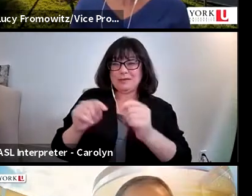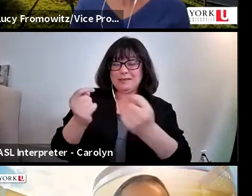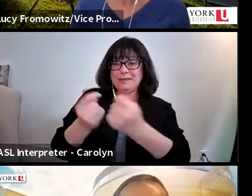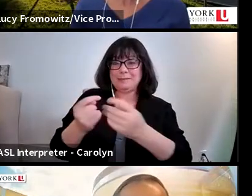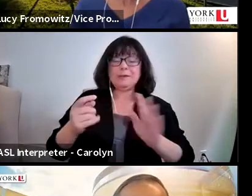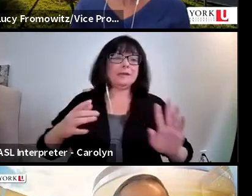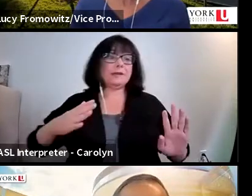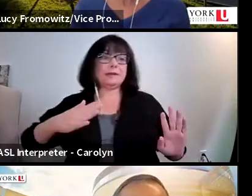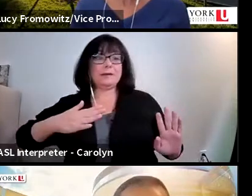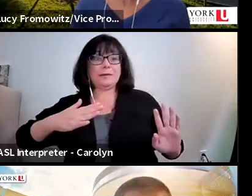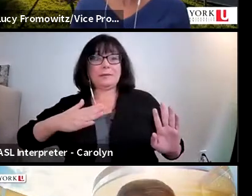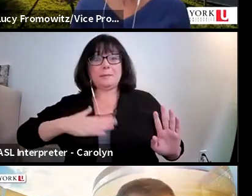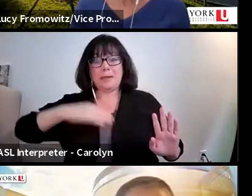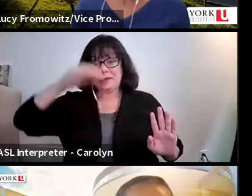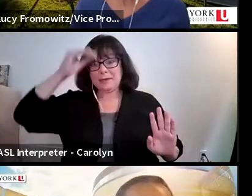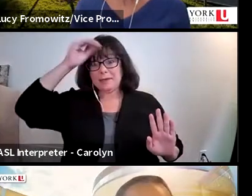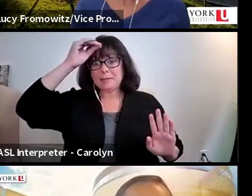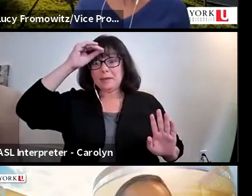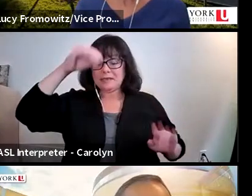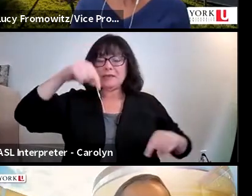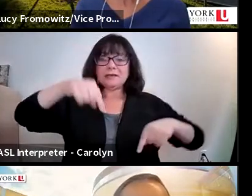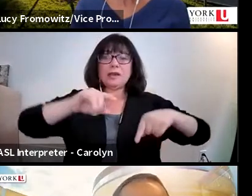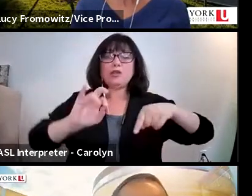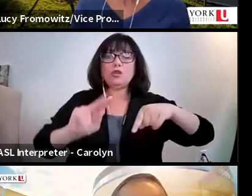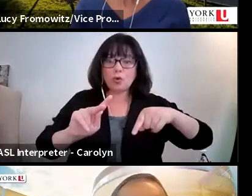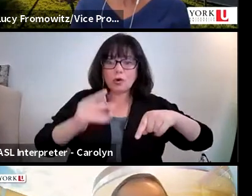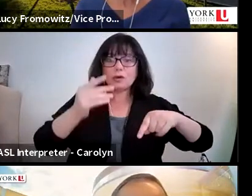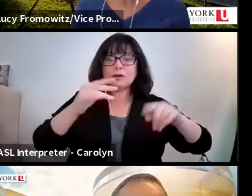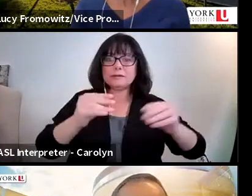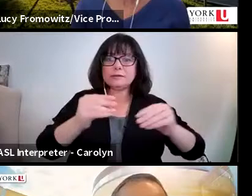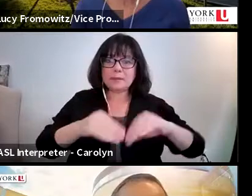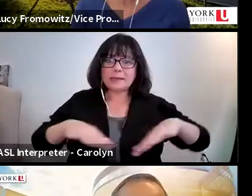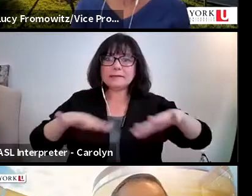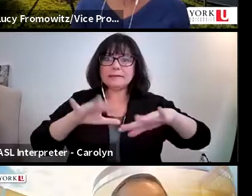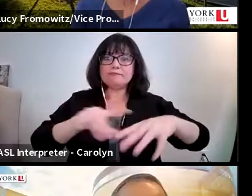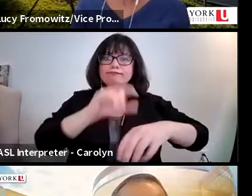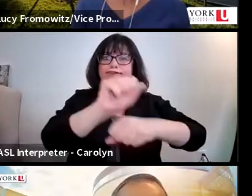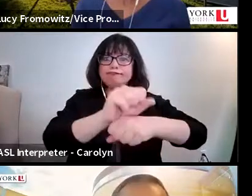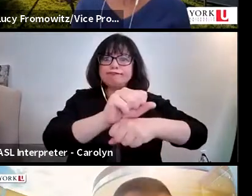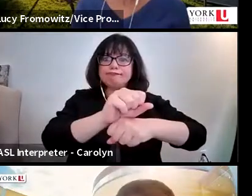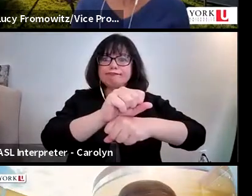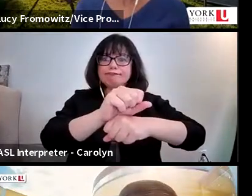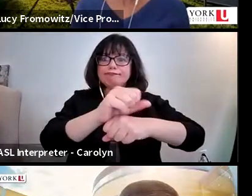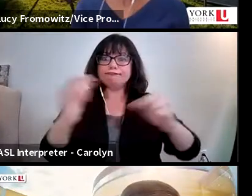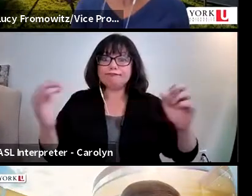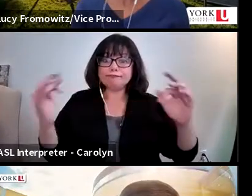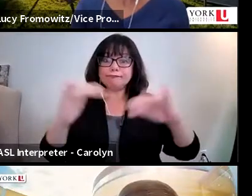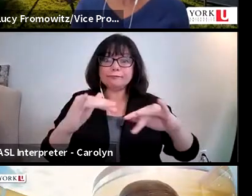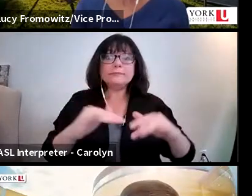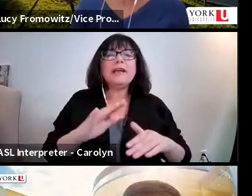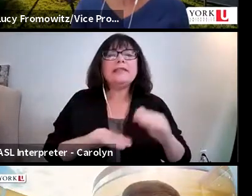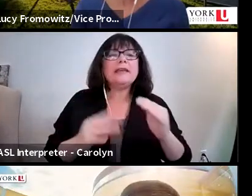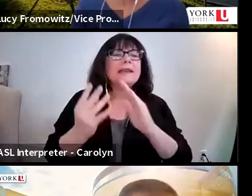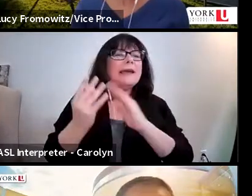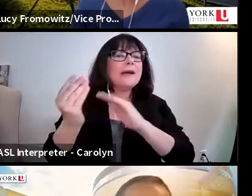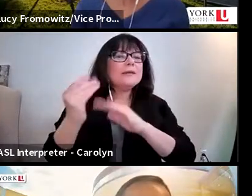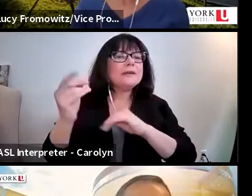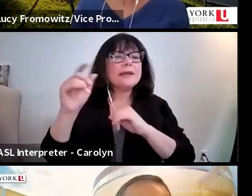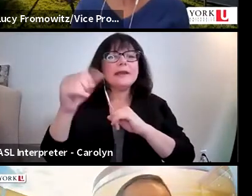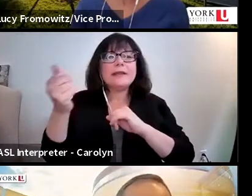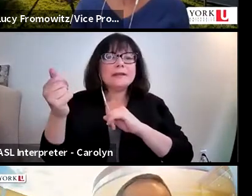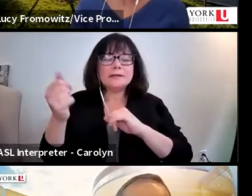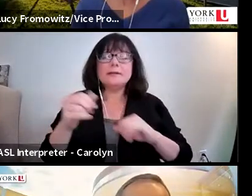on campus than to start kind of meeting at coffee shops or whatever. I think these things have to be very